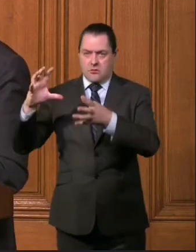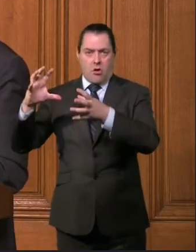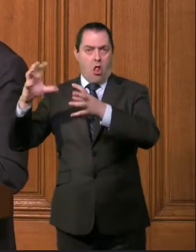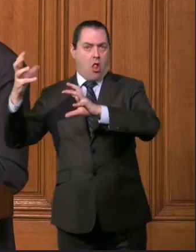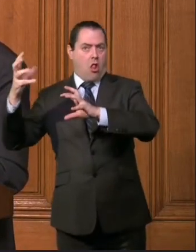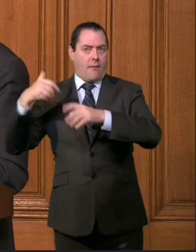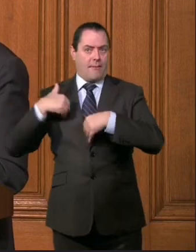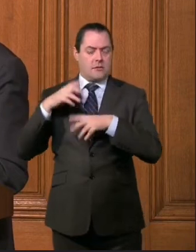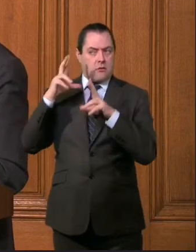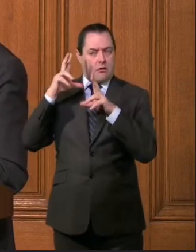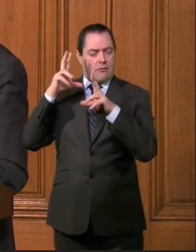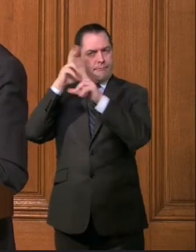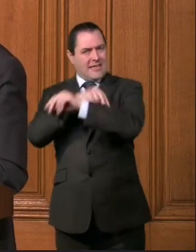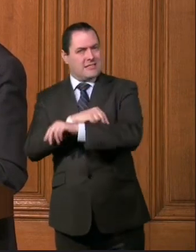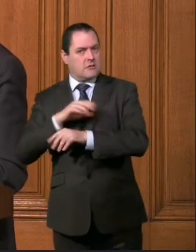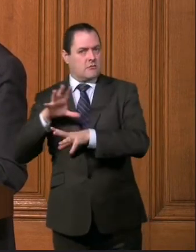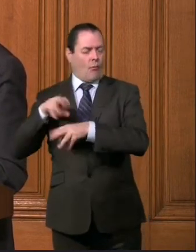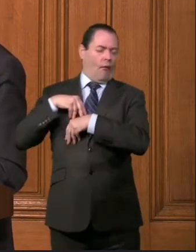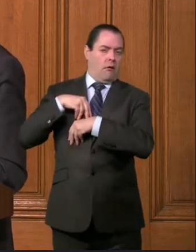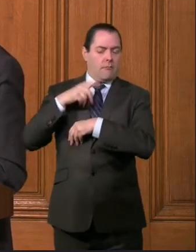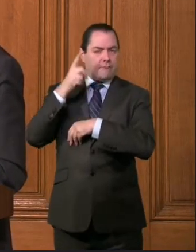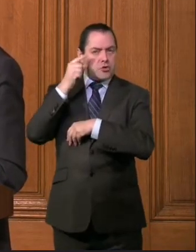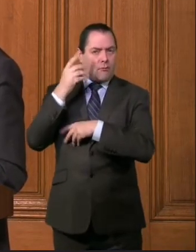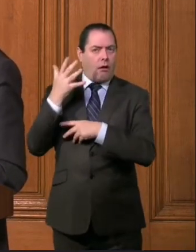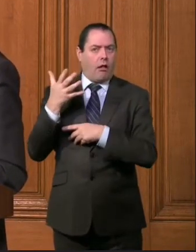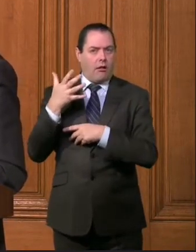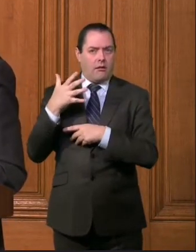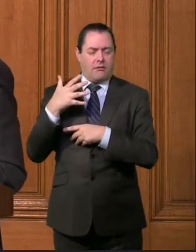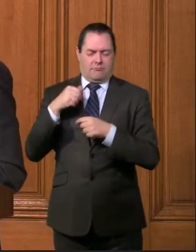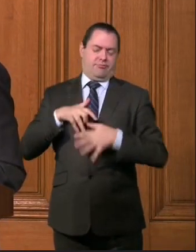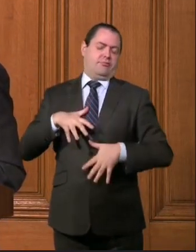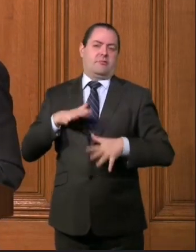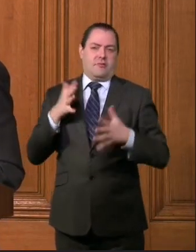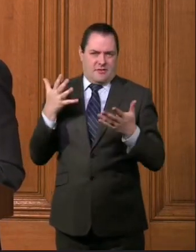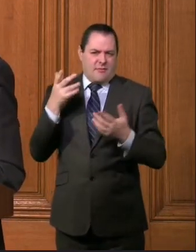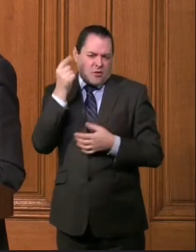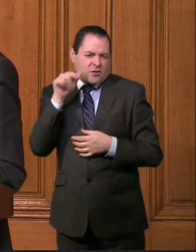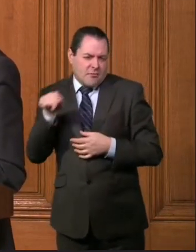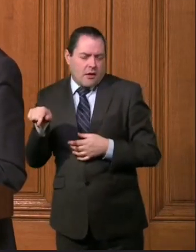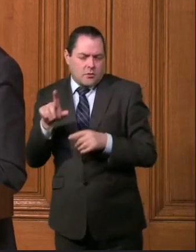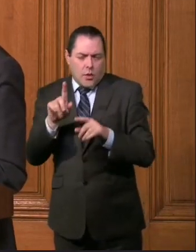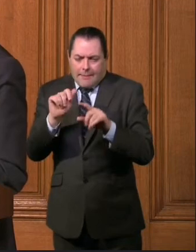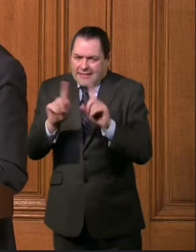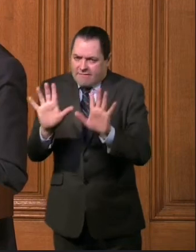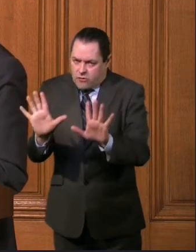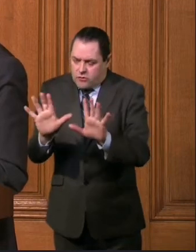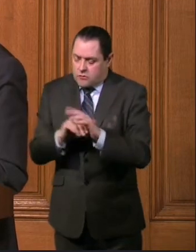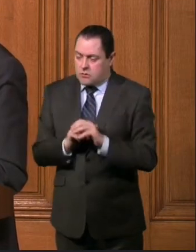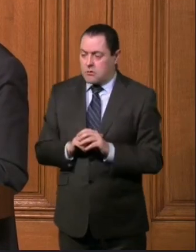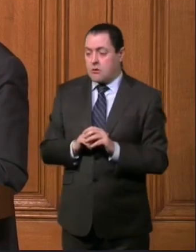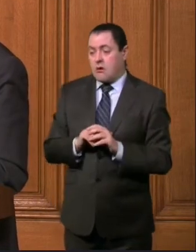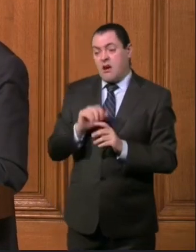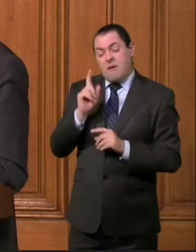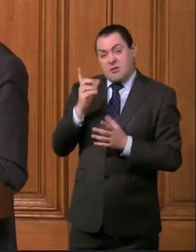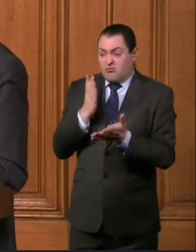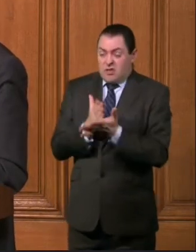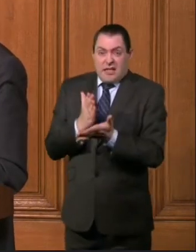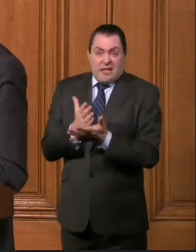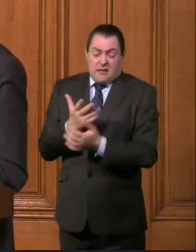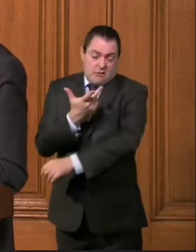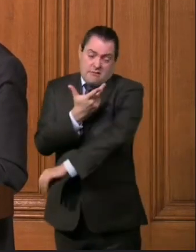the vaccination in people. And it's worth remembering that the response of the vaccine is very, very high